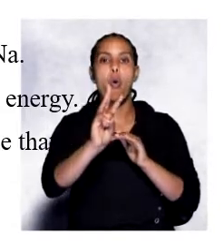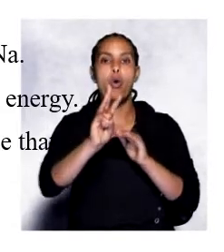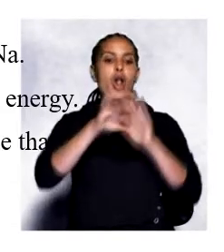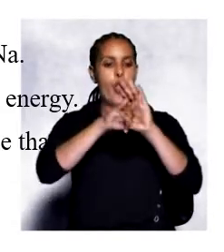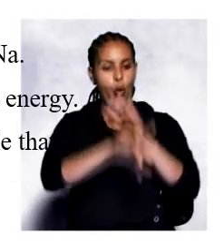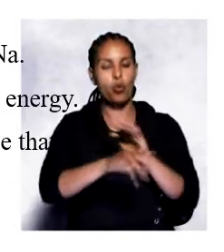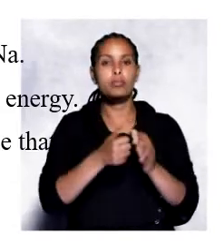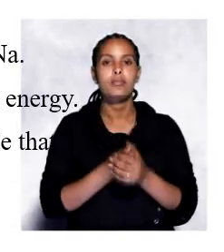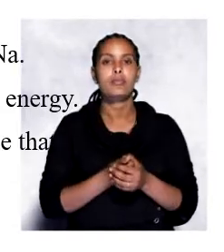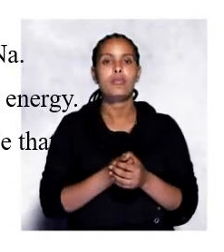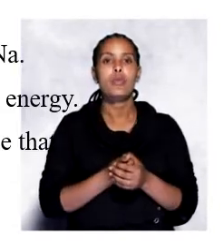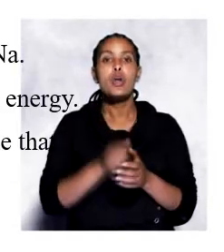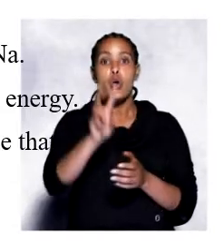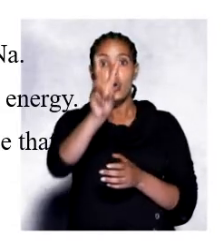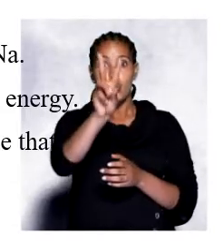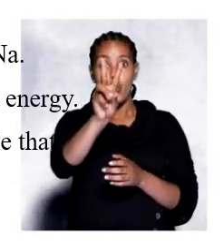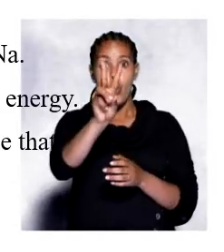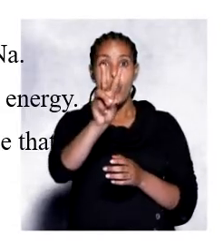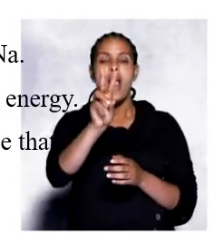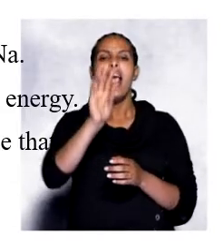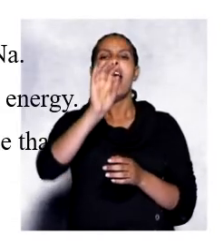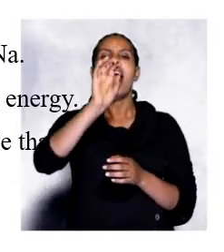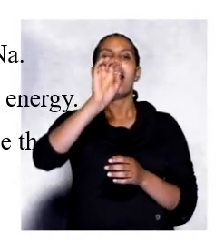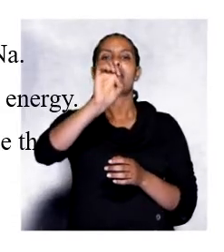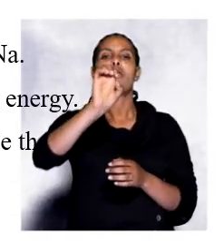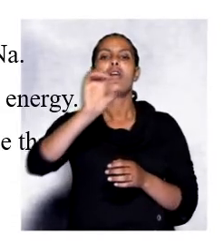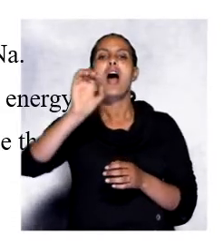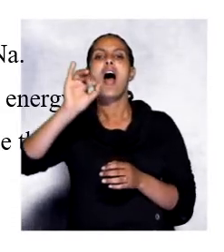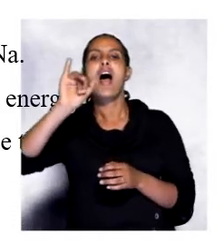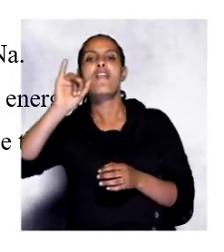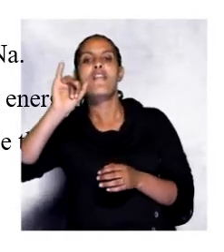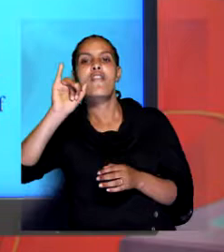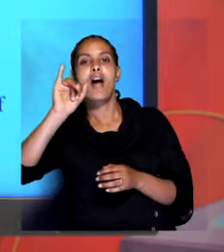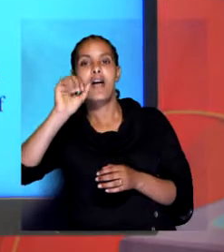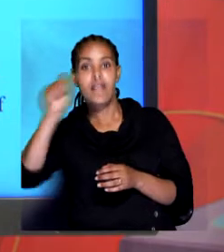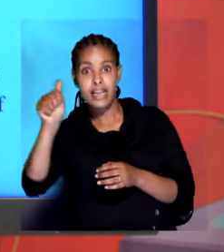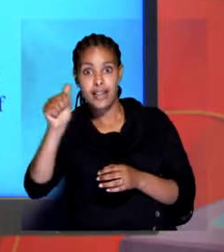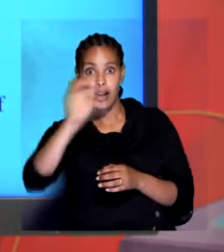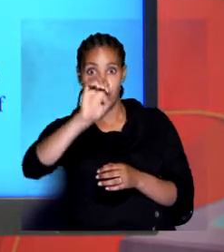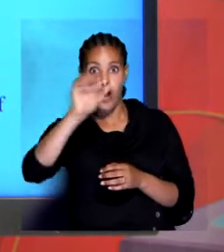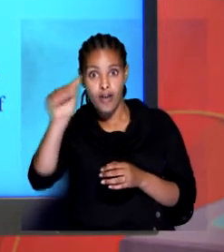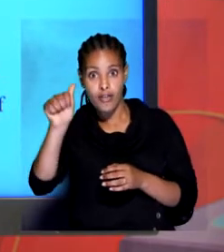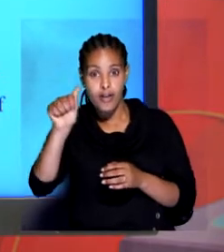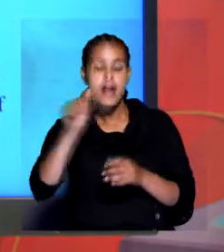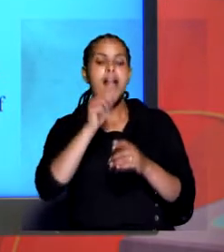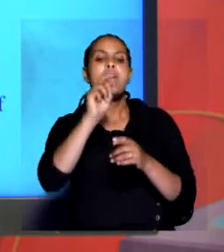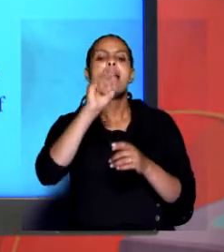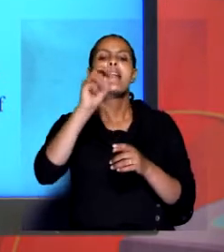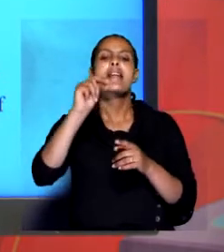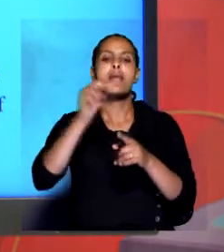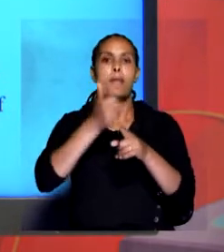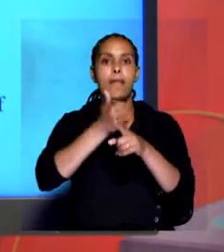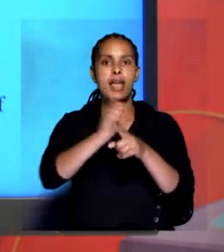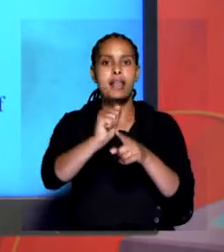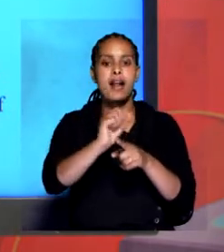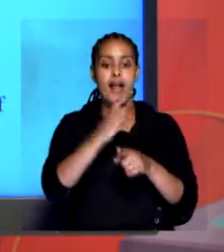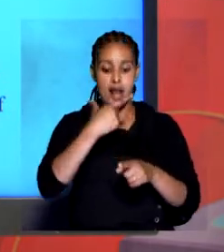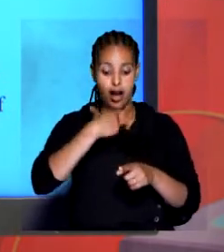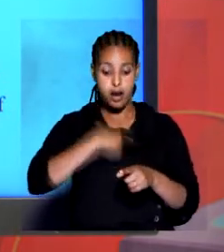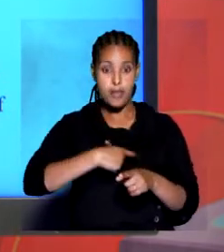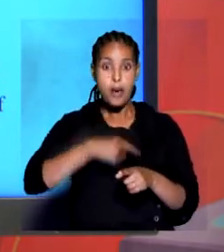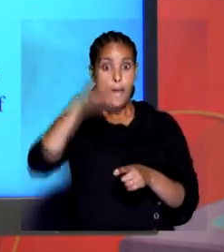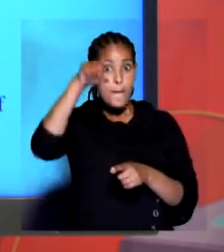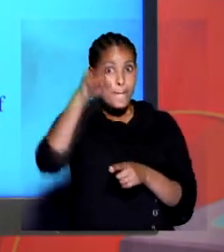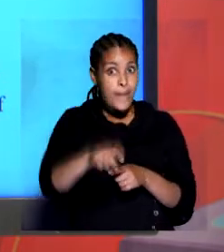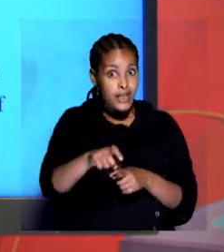Low ionization energy. 2. Electron affinity. The electron affinity of the non-metal elements